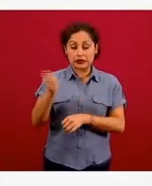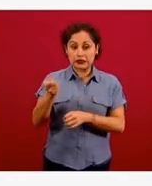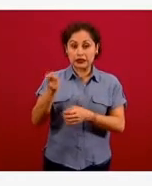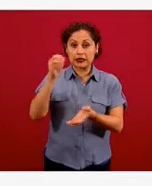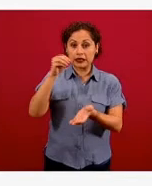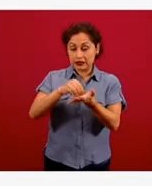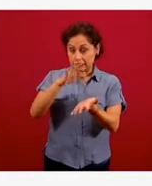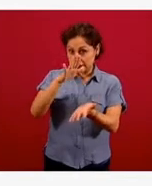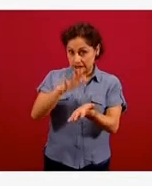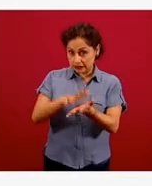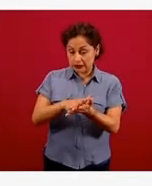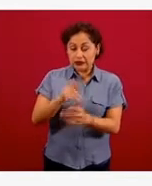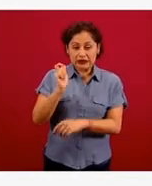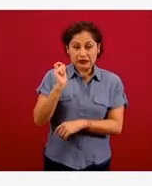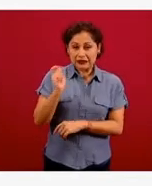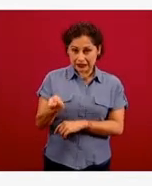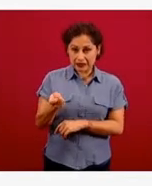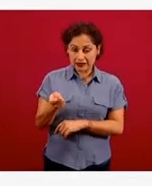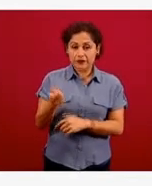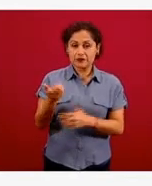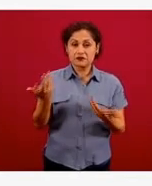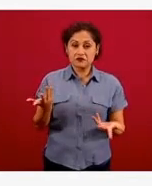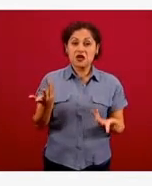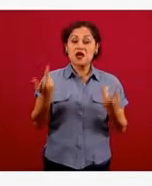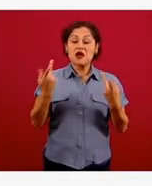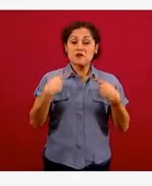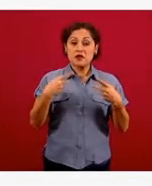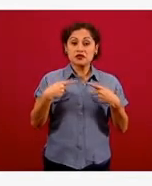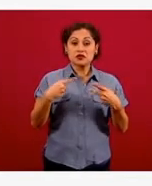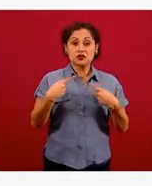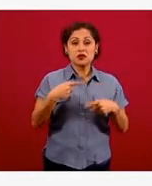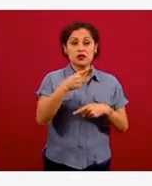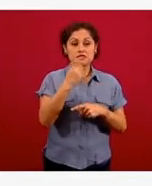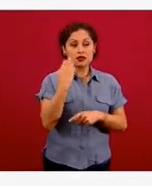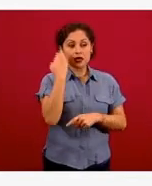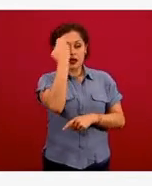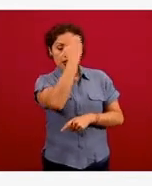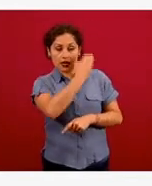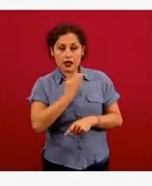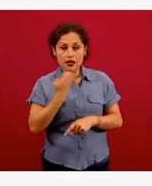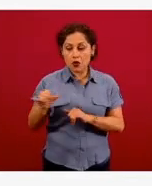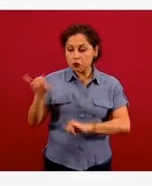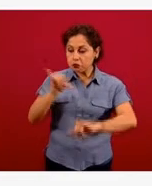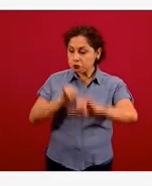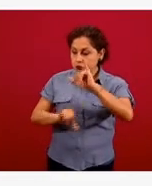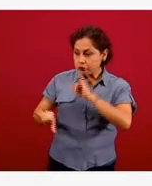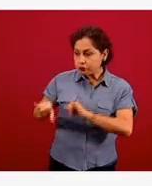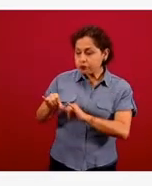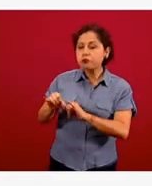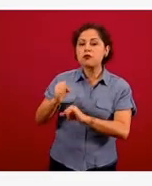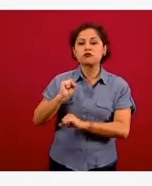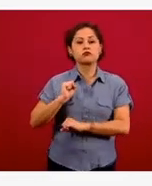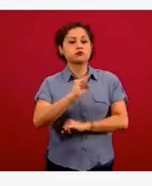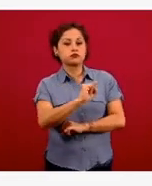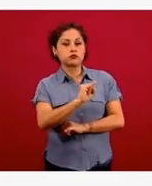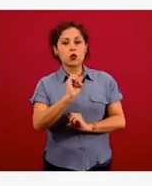to restate that the surveillance mechanisms that we use have a confirmation